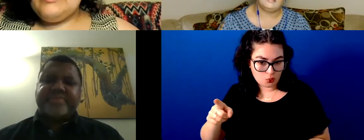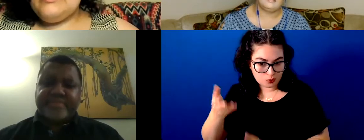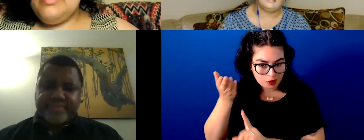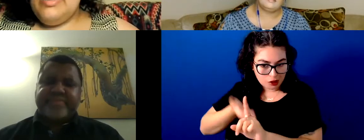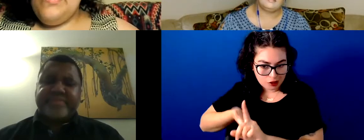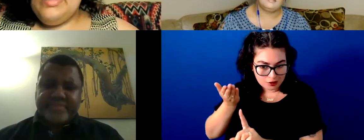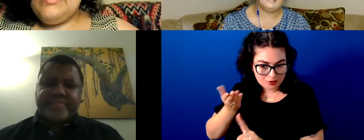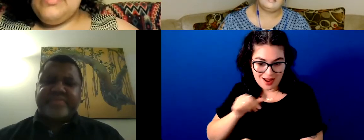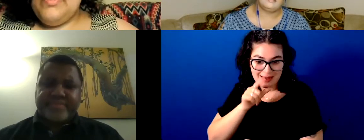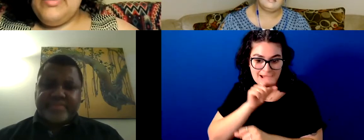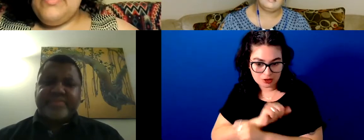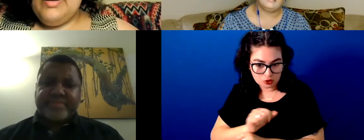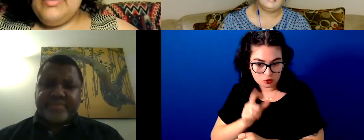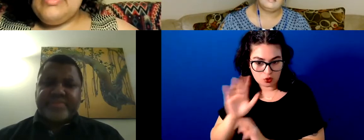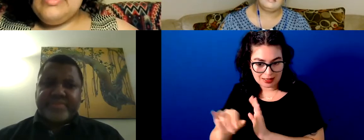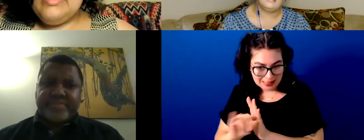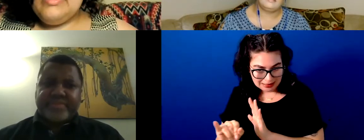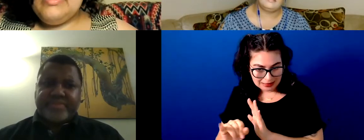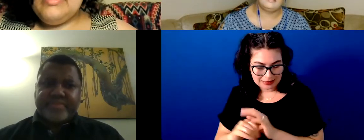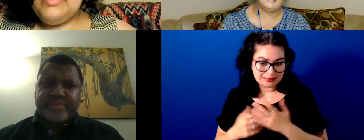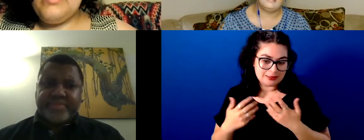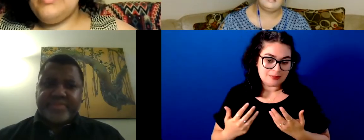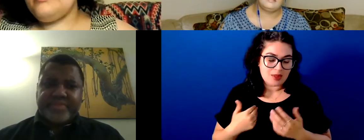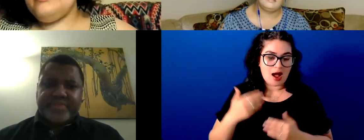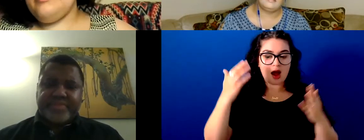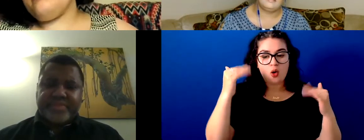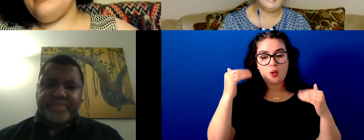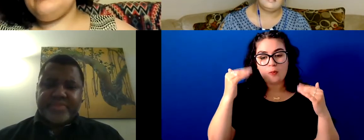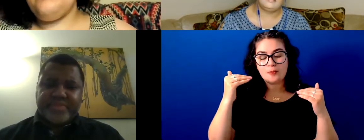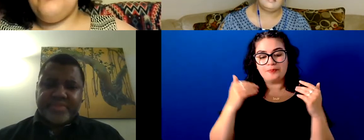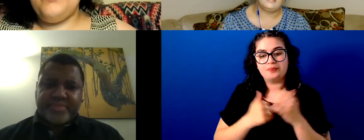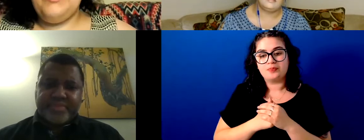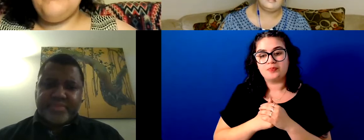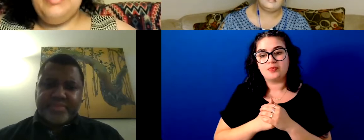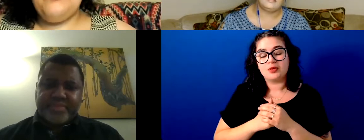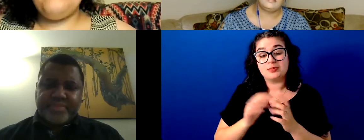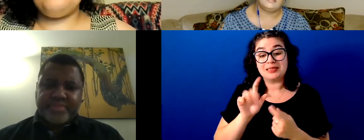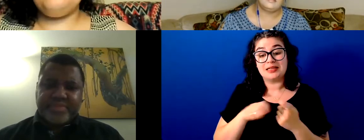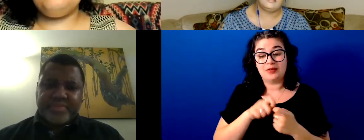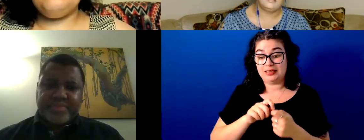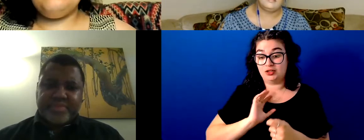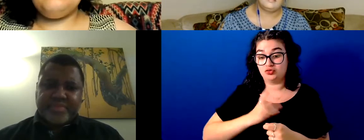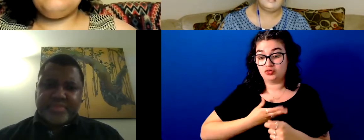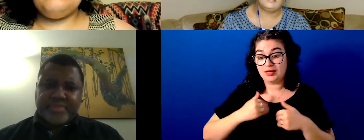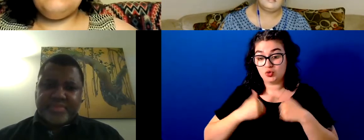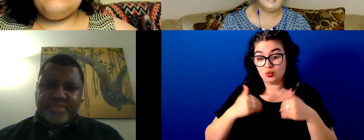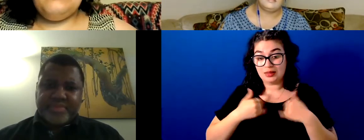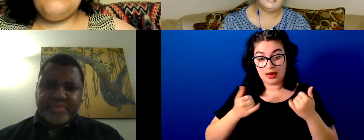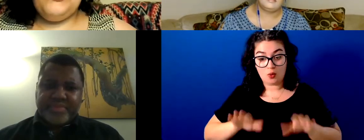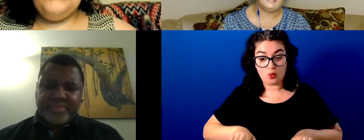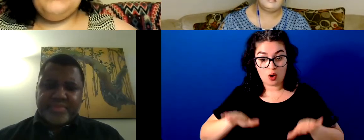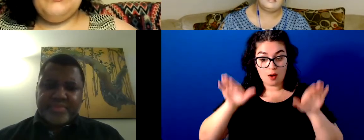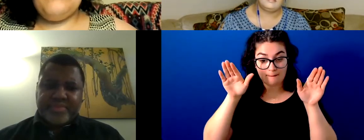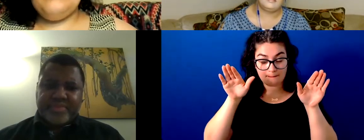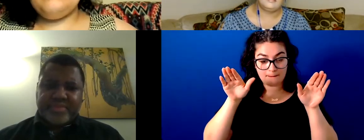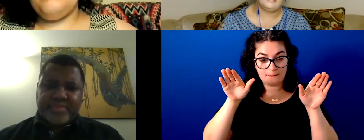Okay, I hope we get to a point where predominantly our trans youth growing up now can grow